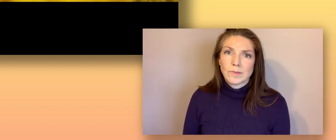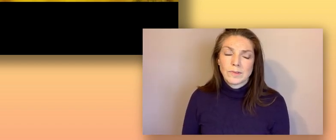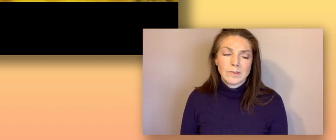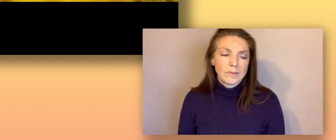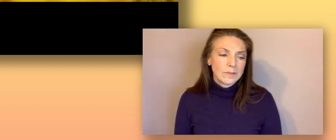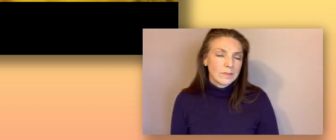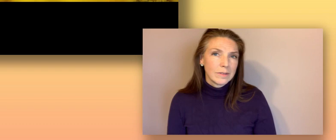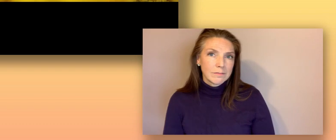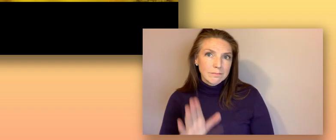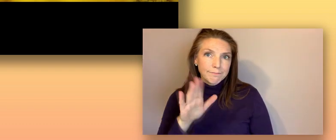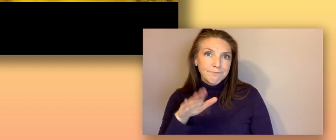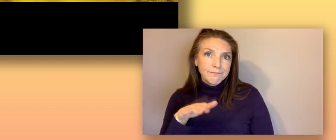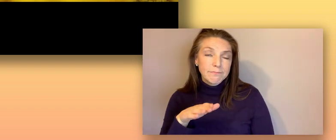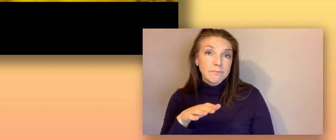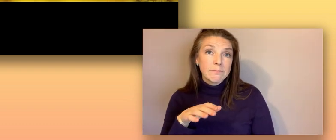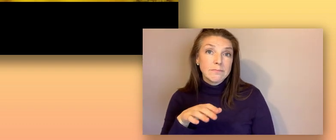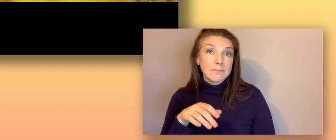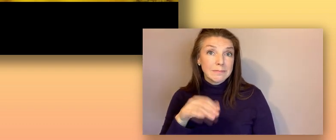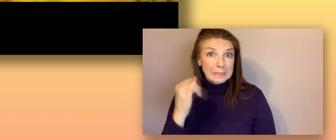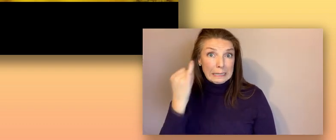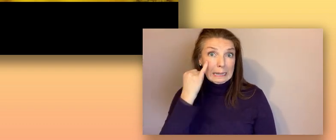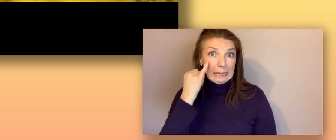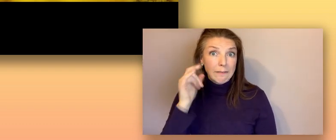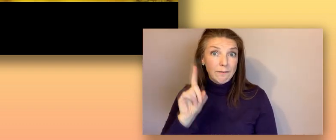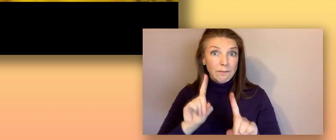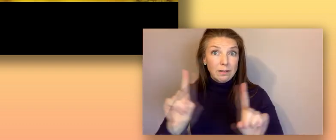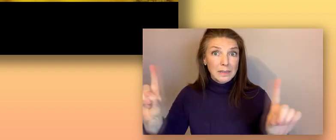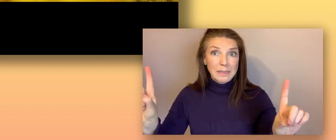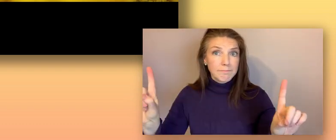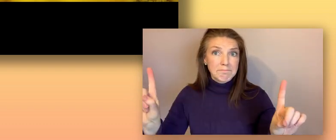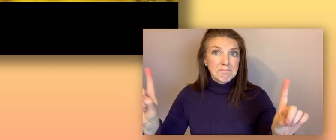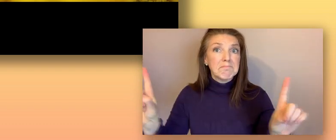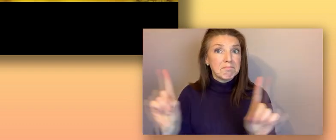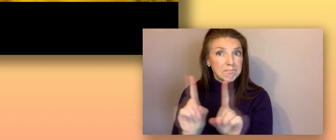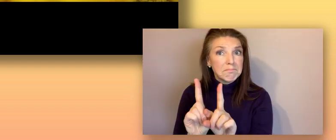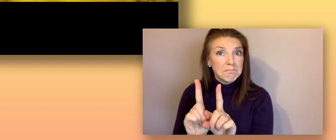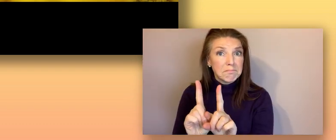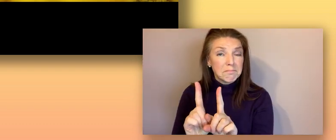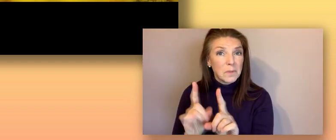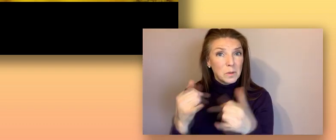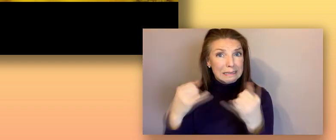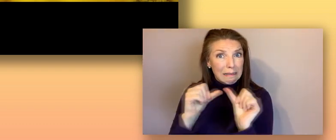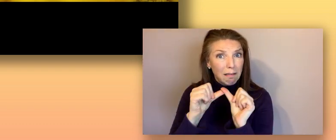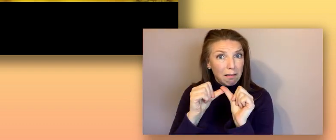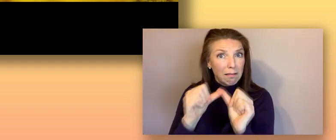Do you think we'd still be together if we hadn't been apart?